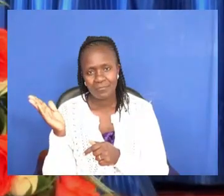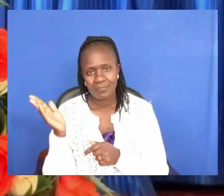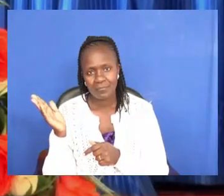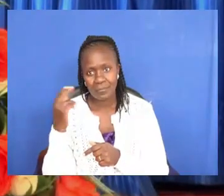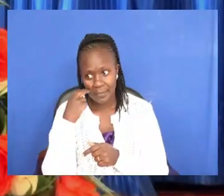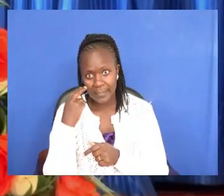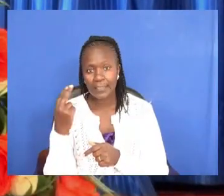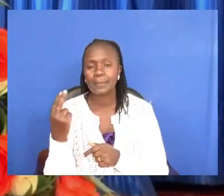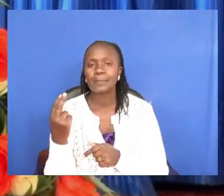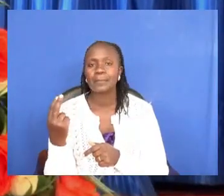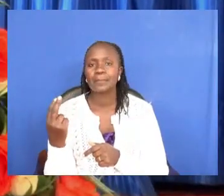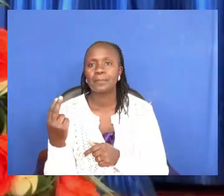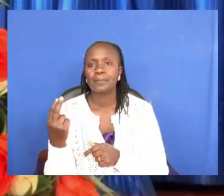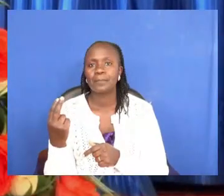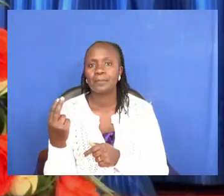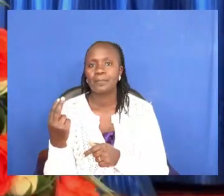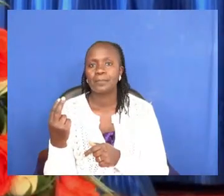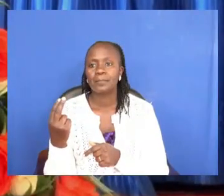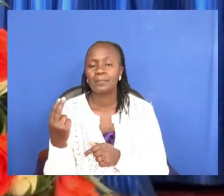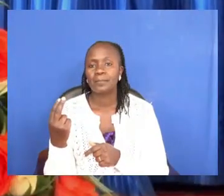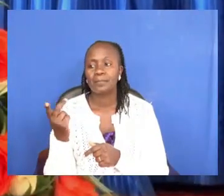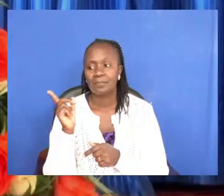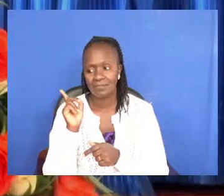you can see, then,